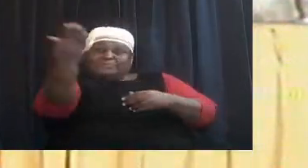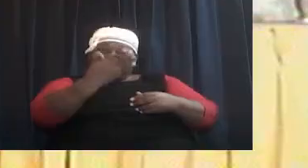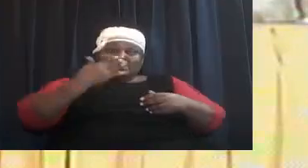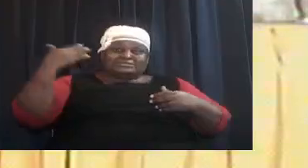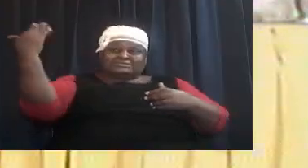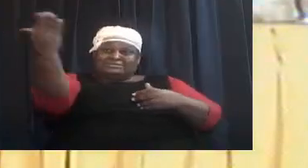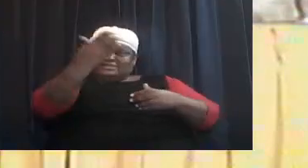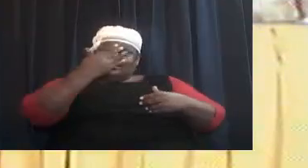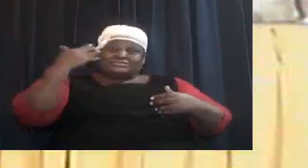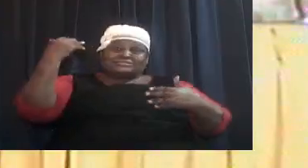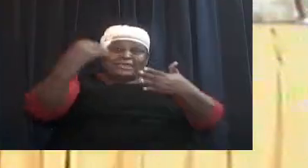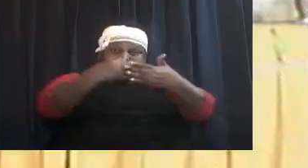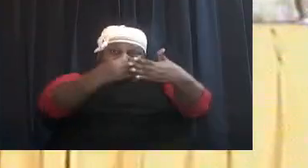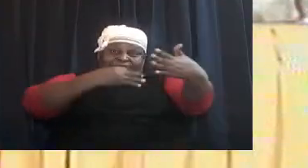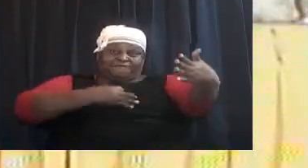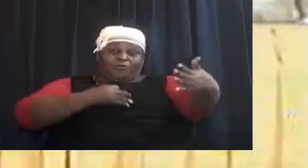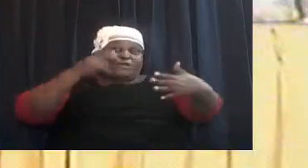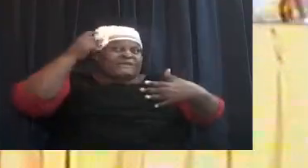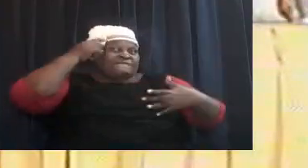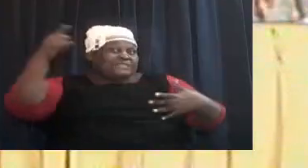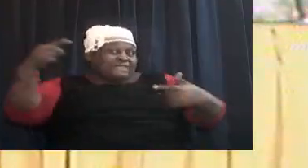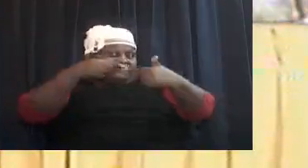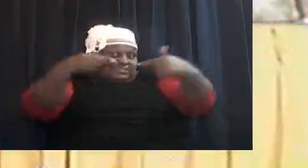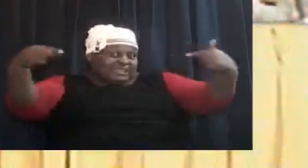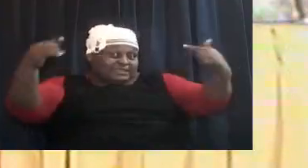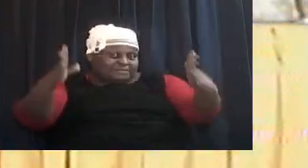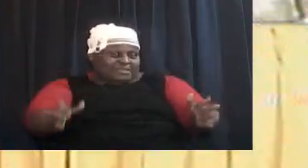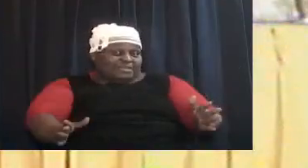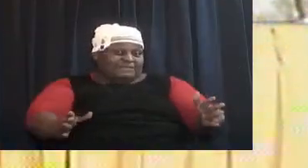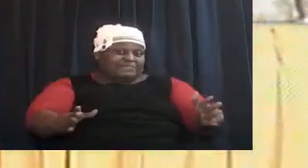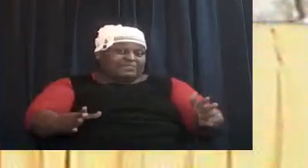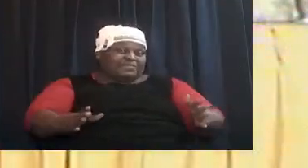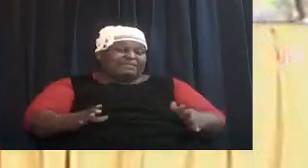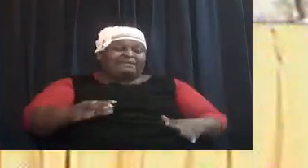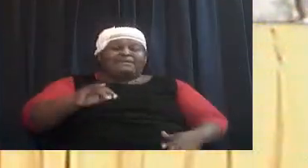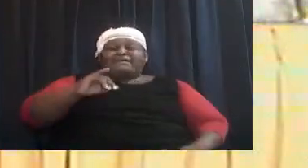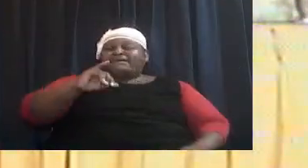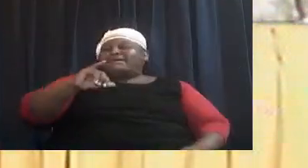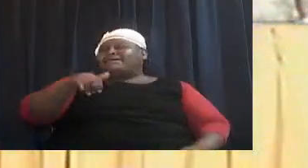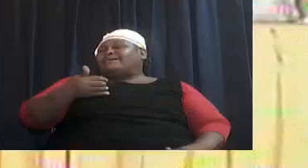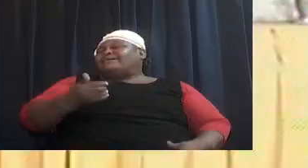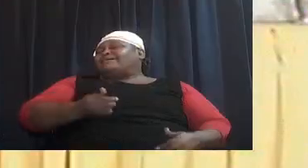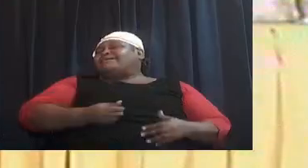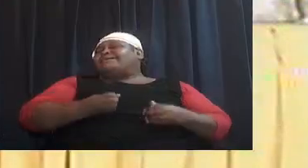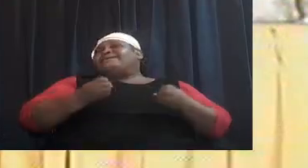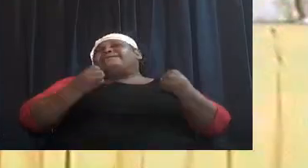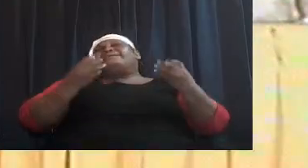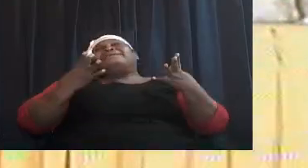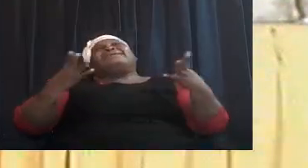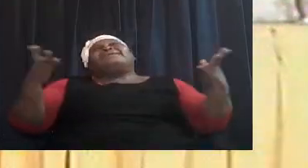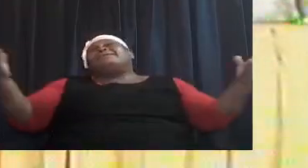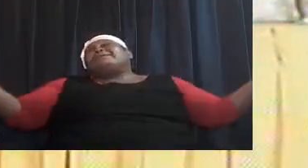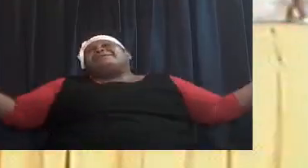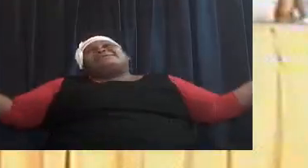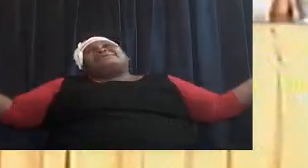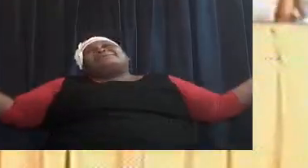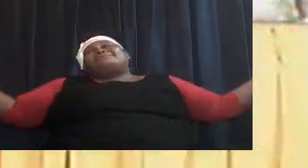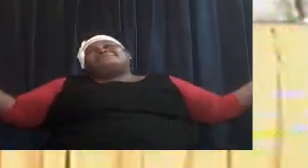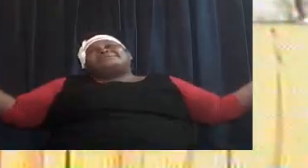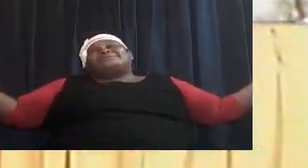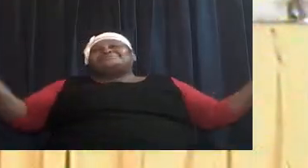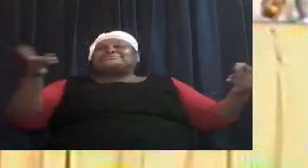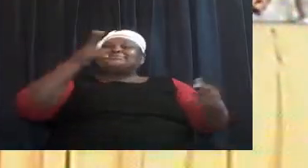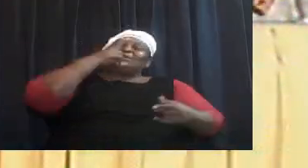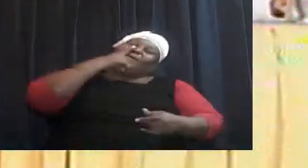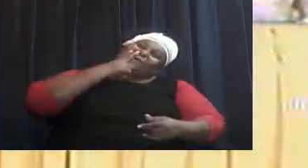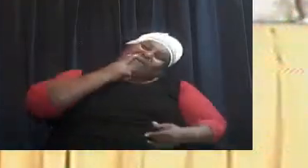it just make just a little sweeter.